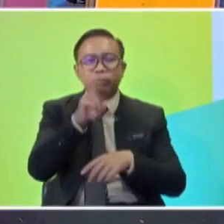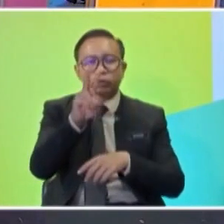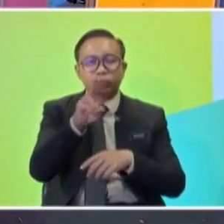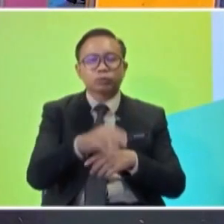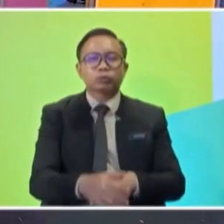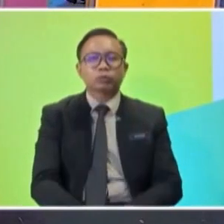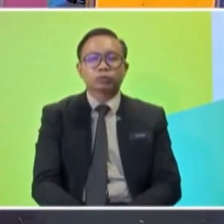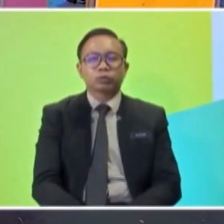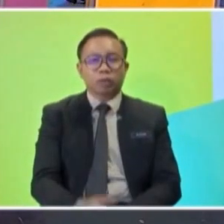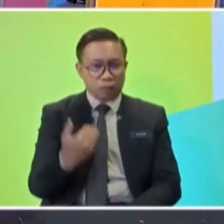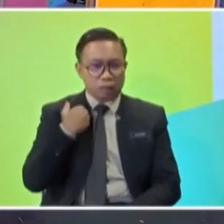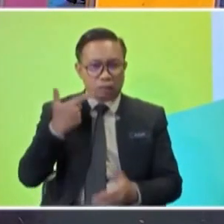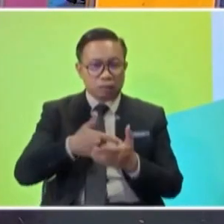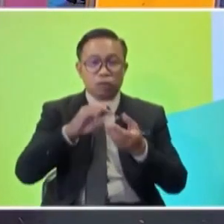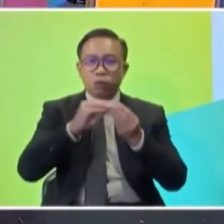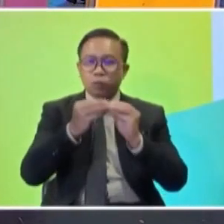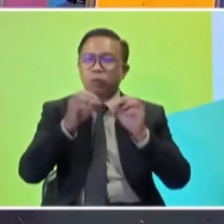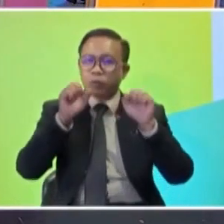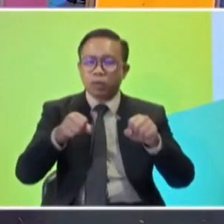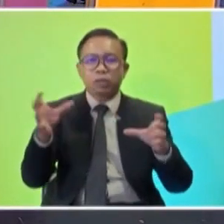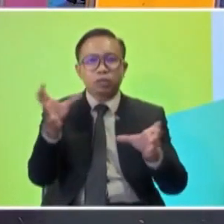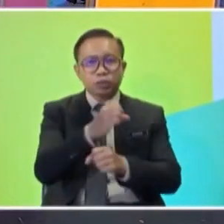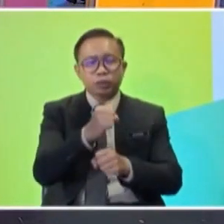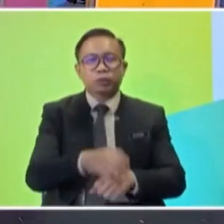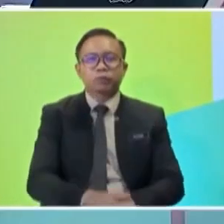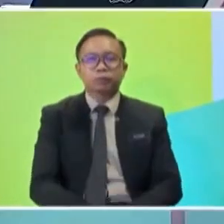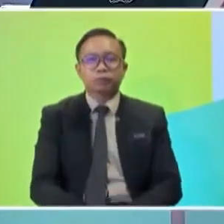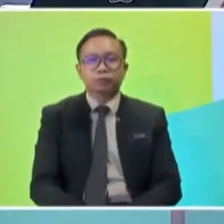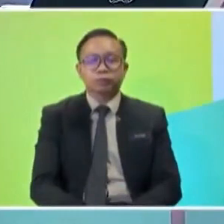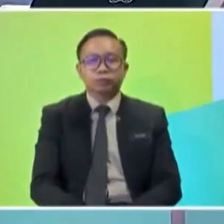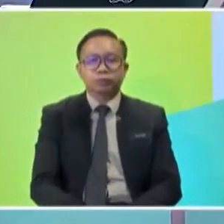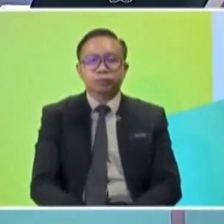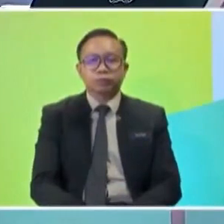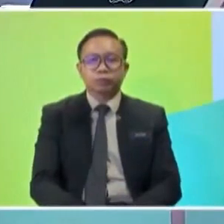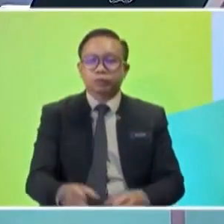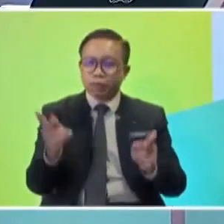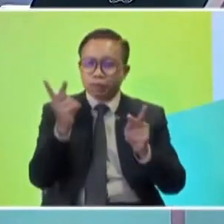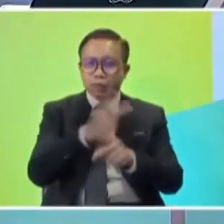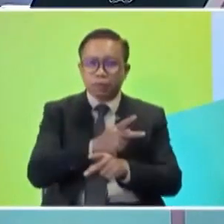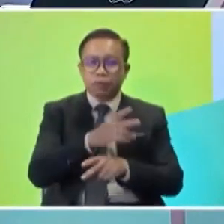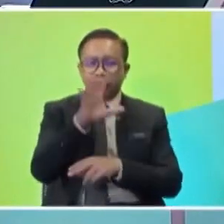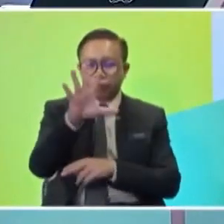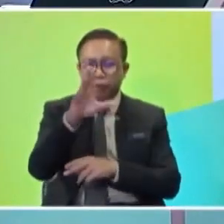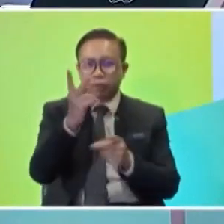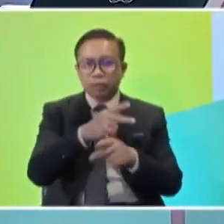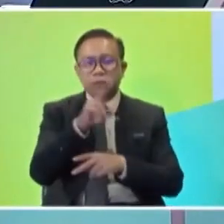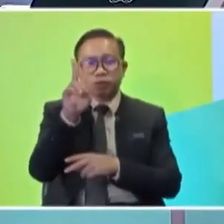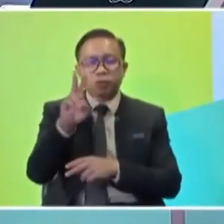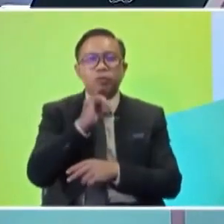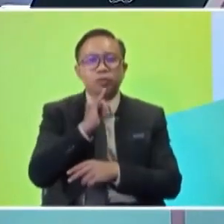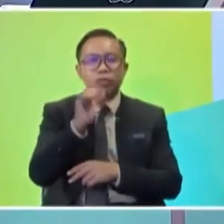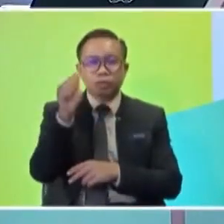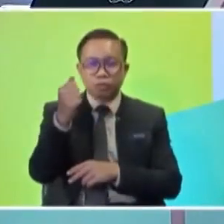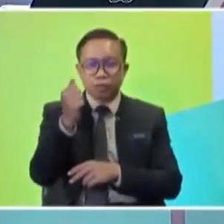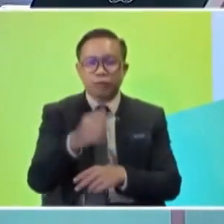2. Is there any other numbers we can simplify? No. No, very good. So we just multiply. 5 times 2 is